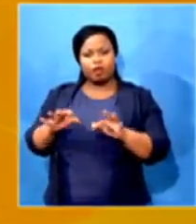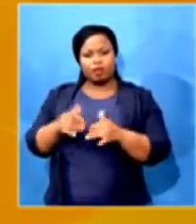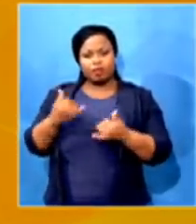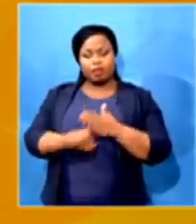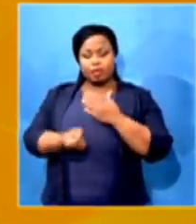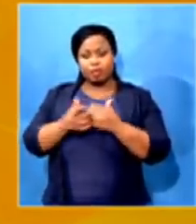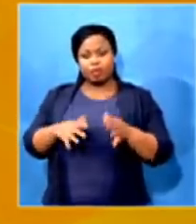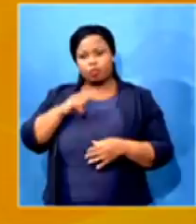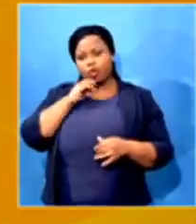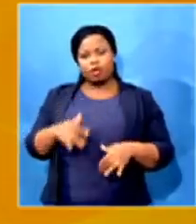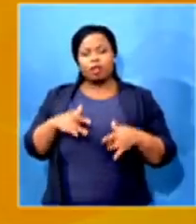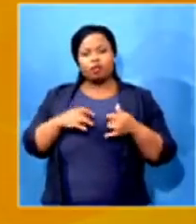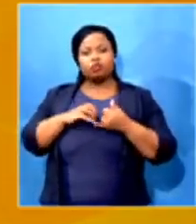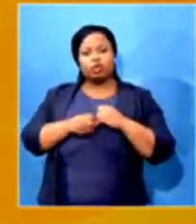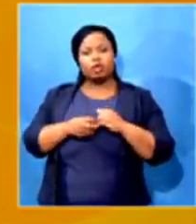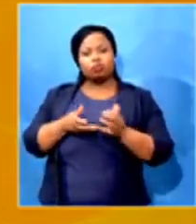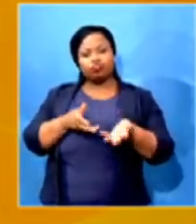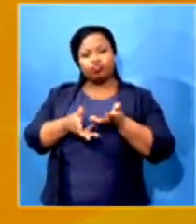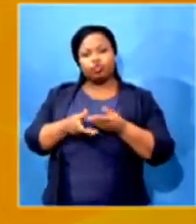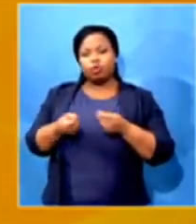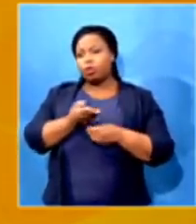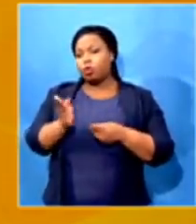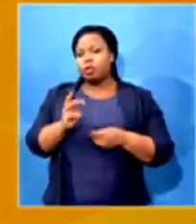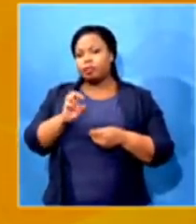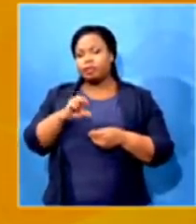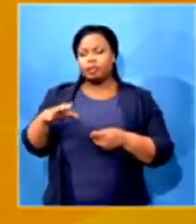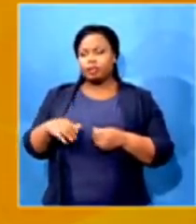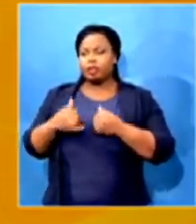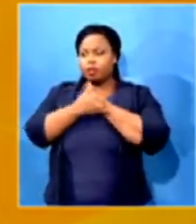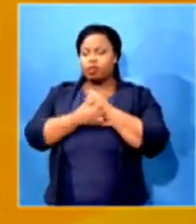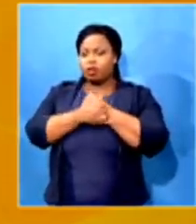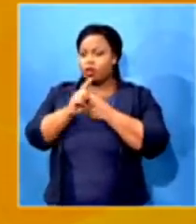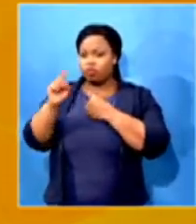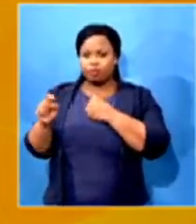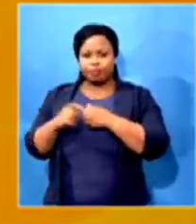Here at Morning Live, we're trying to speak to all of the MECs around the country for the